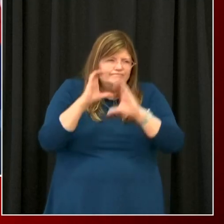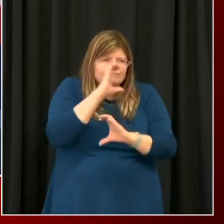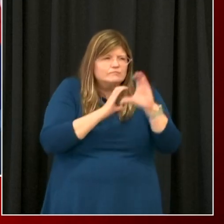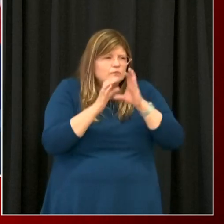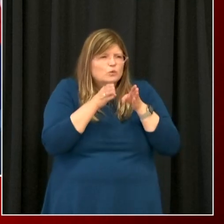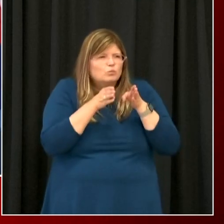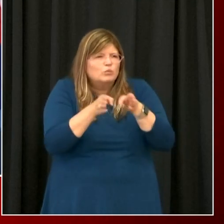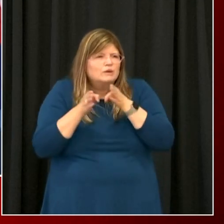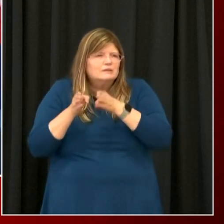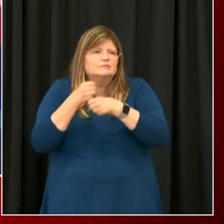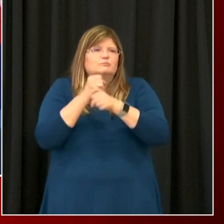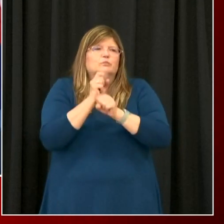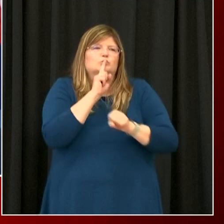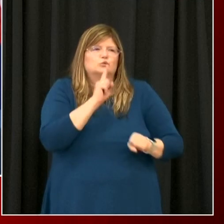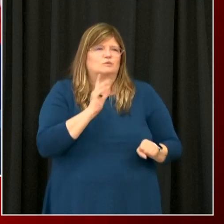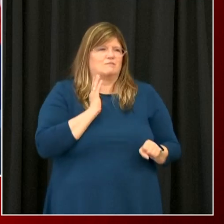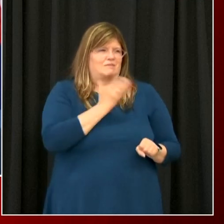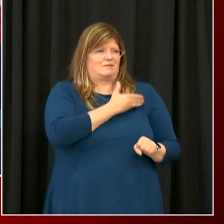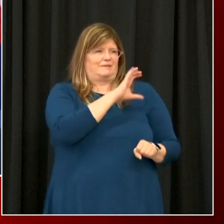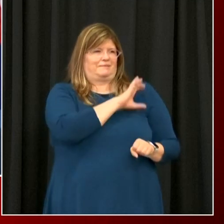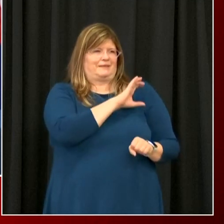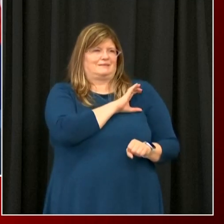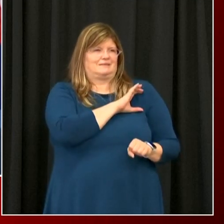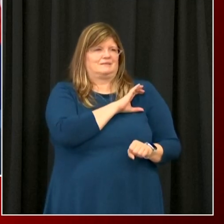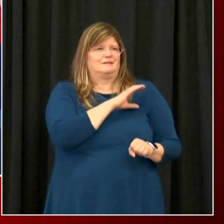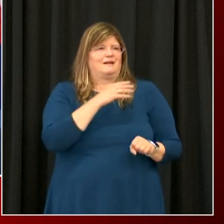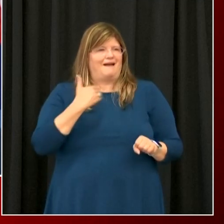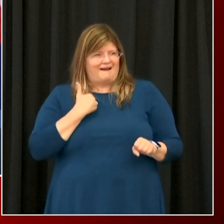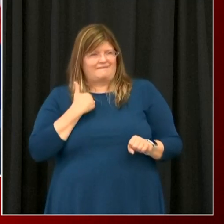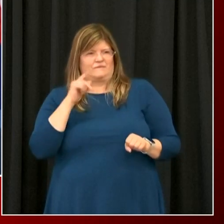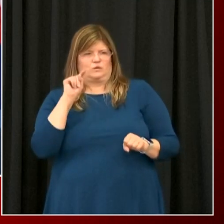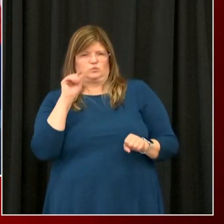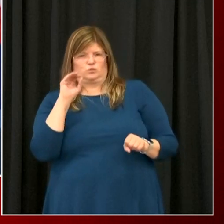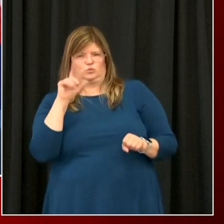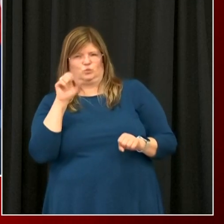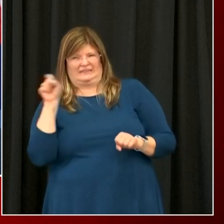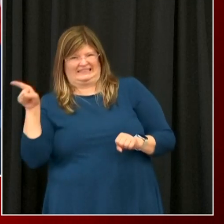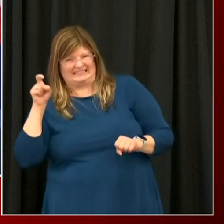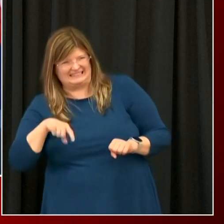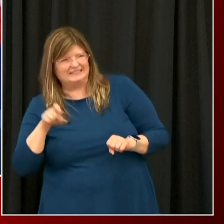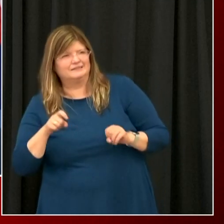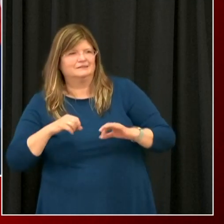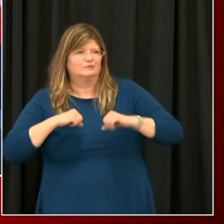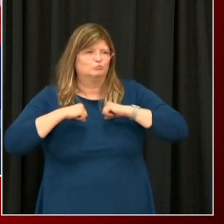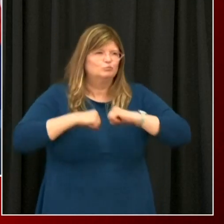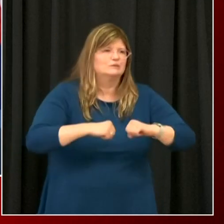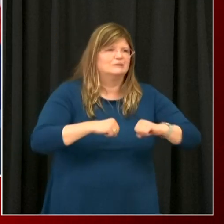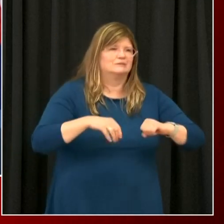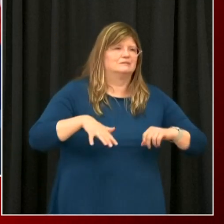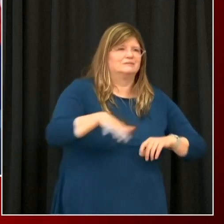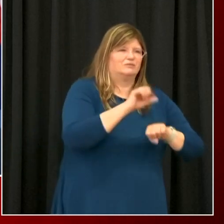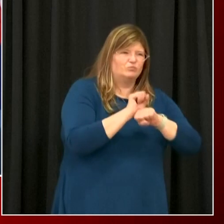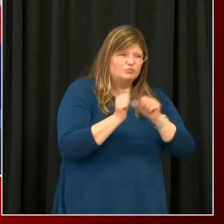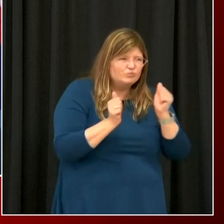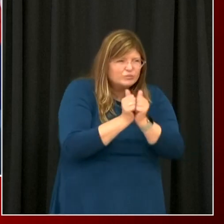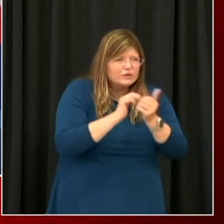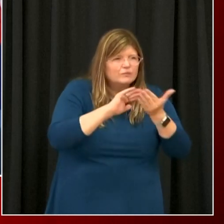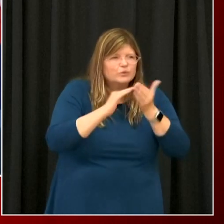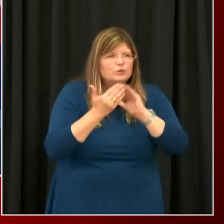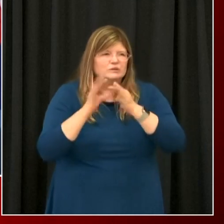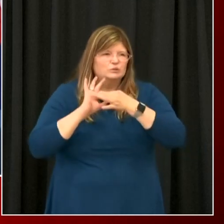that our police department has the tools that it needs to work with communities and to make DC neighborhoods